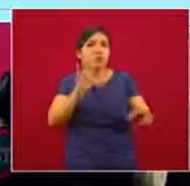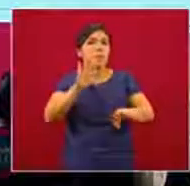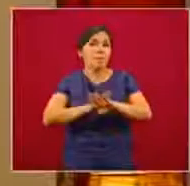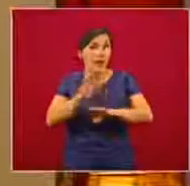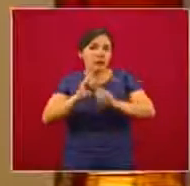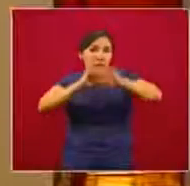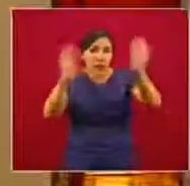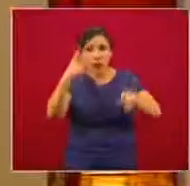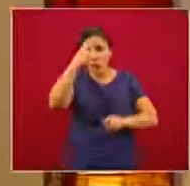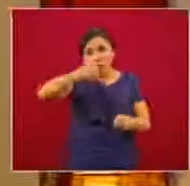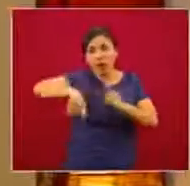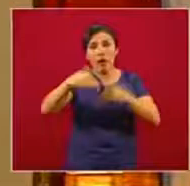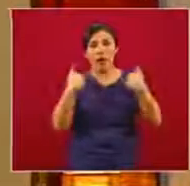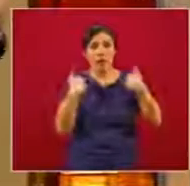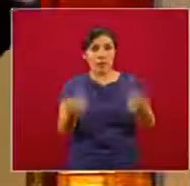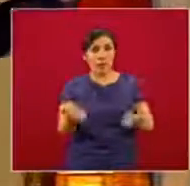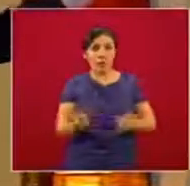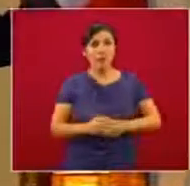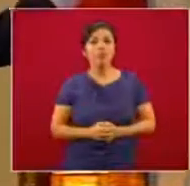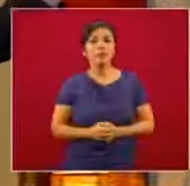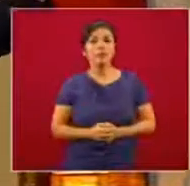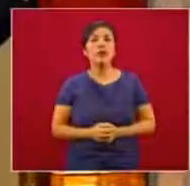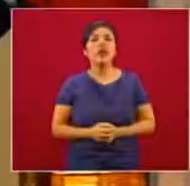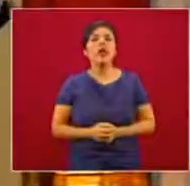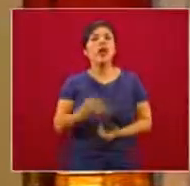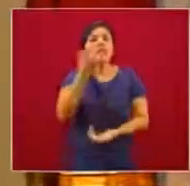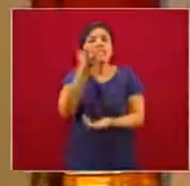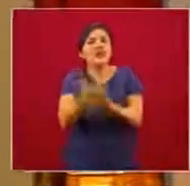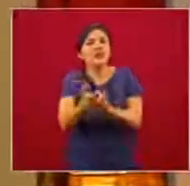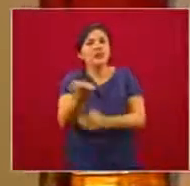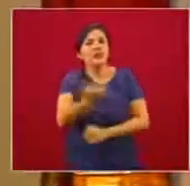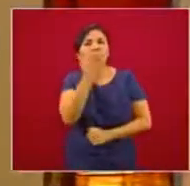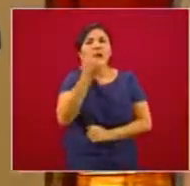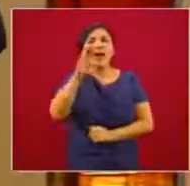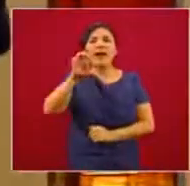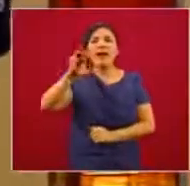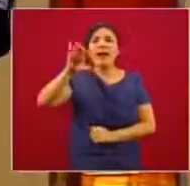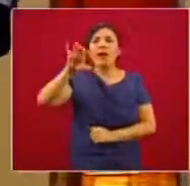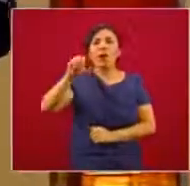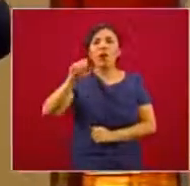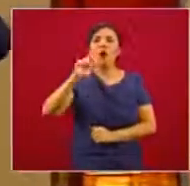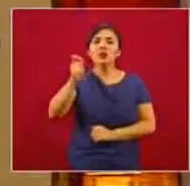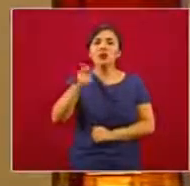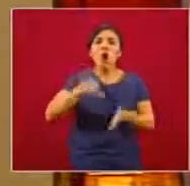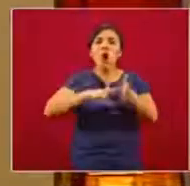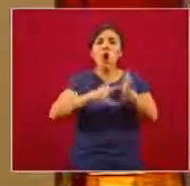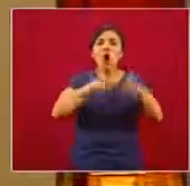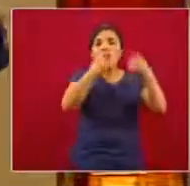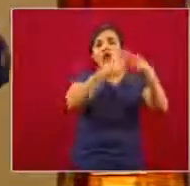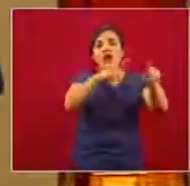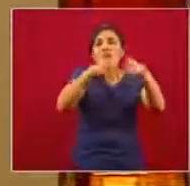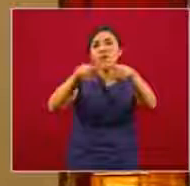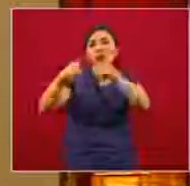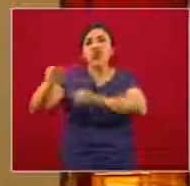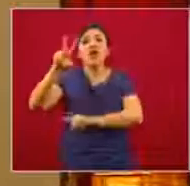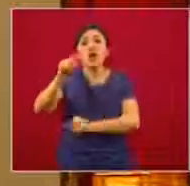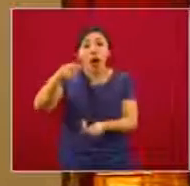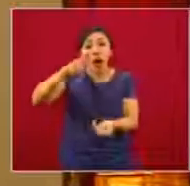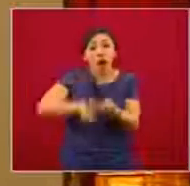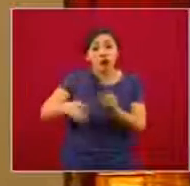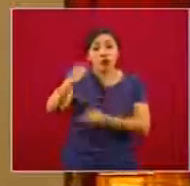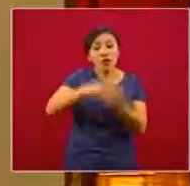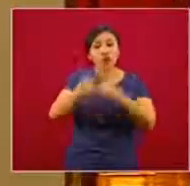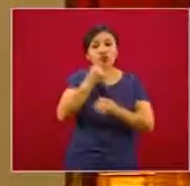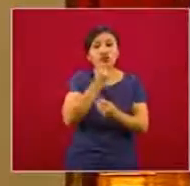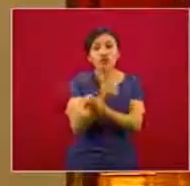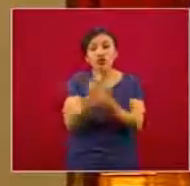para going seguir. in and going out. We are Los going to have recreos clear serán indications escalonados for safe distancing. para que no se The junten todos los niños a la vez